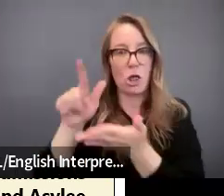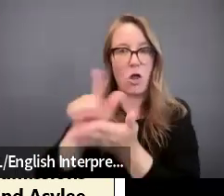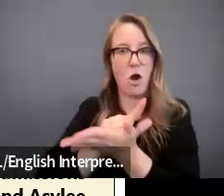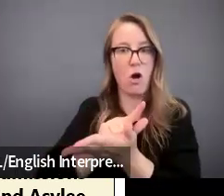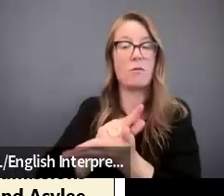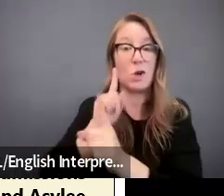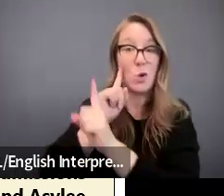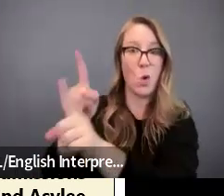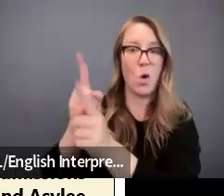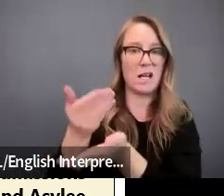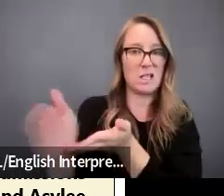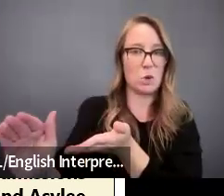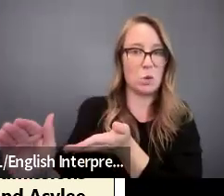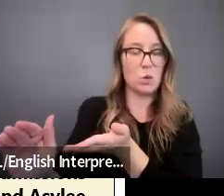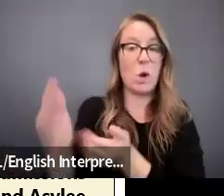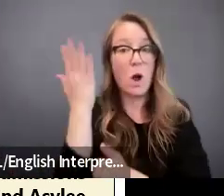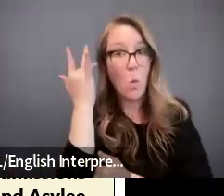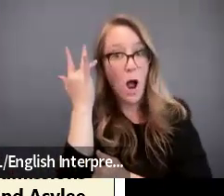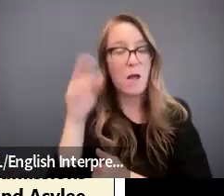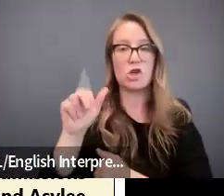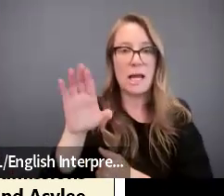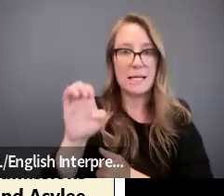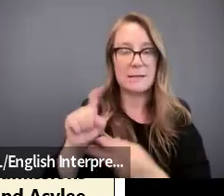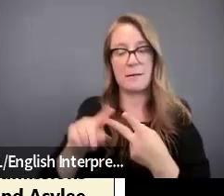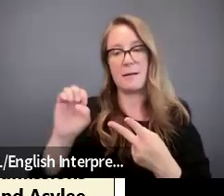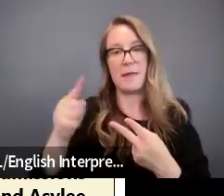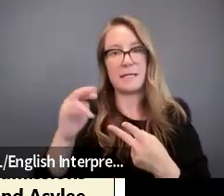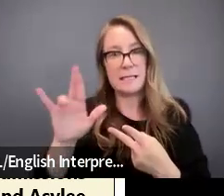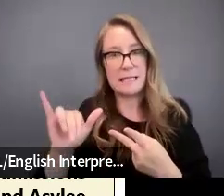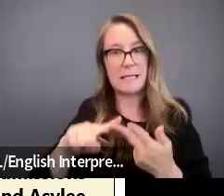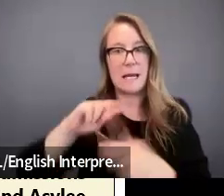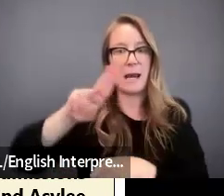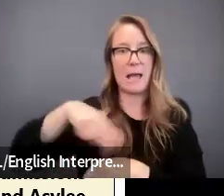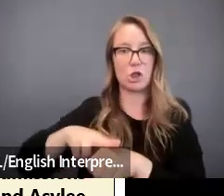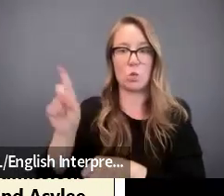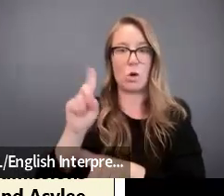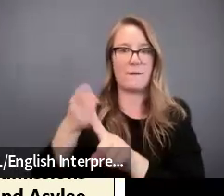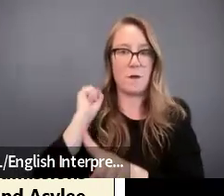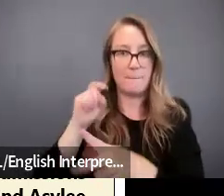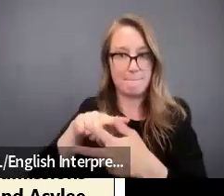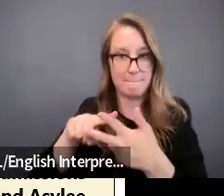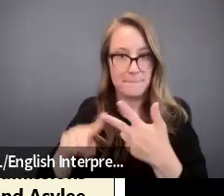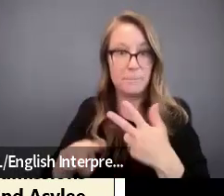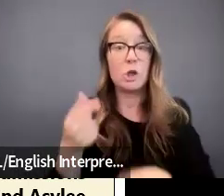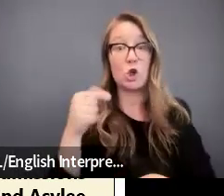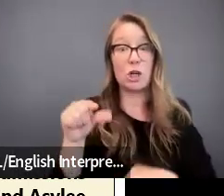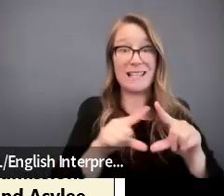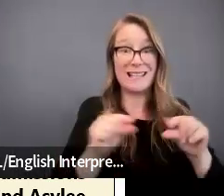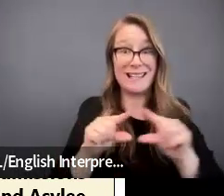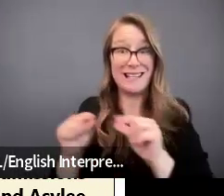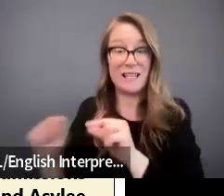to exclude based on race, ethnicity, and nationality. The green boxes